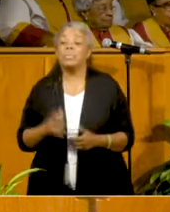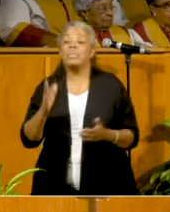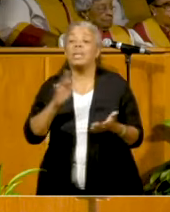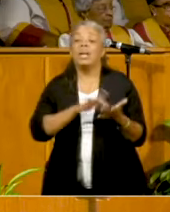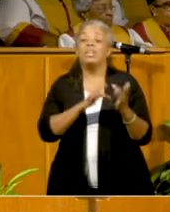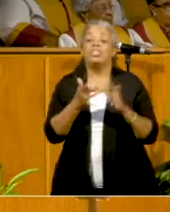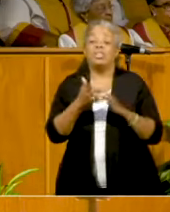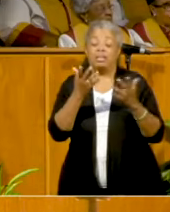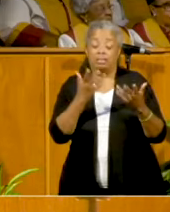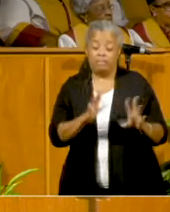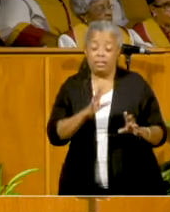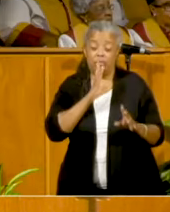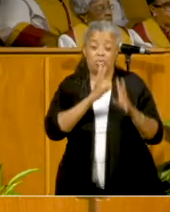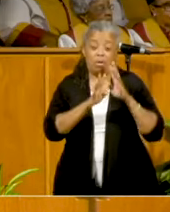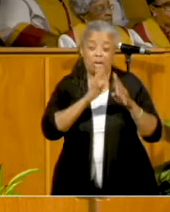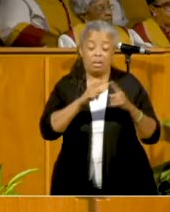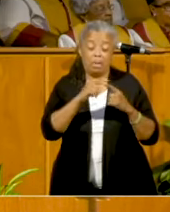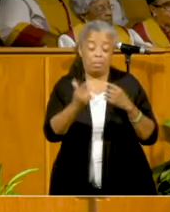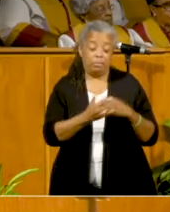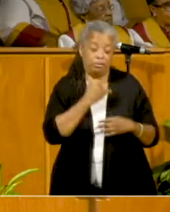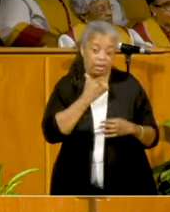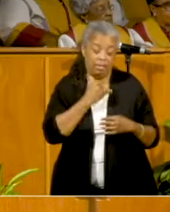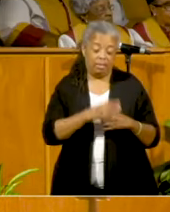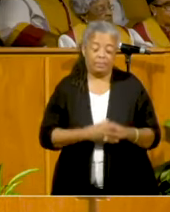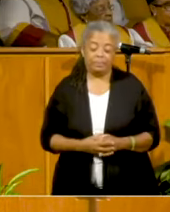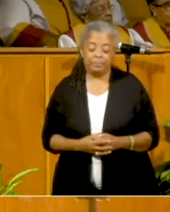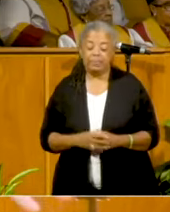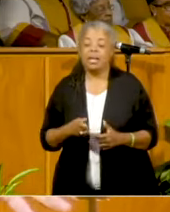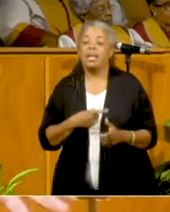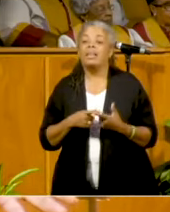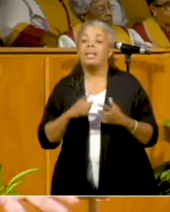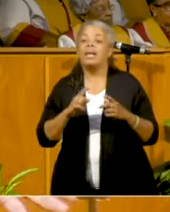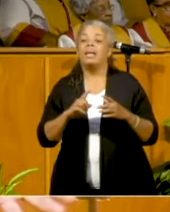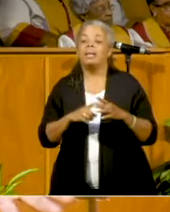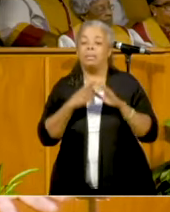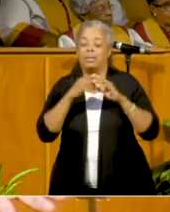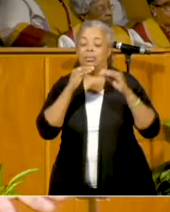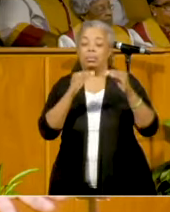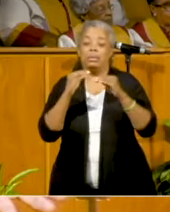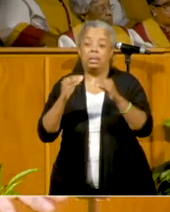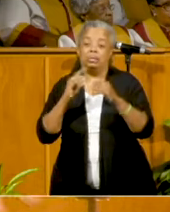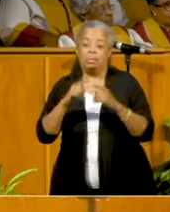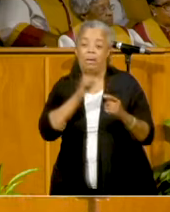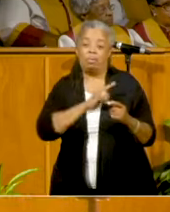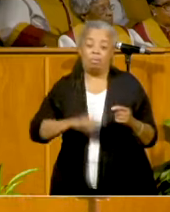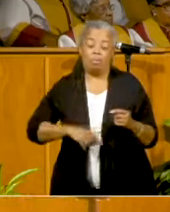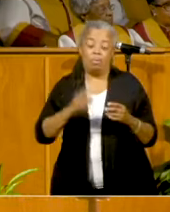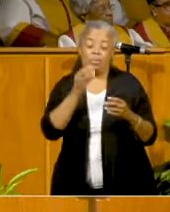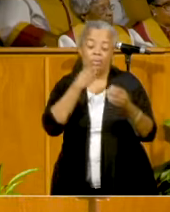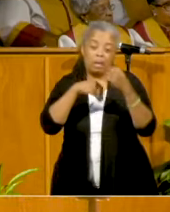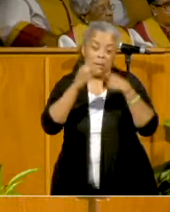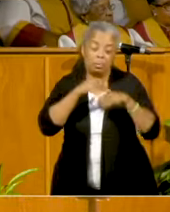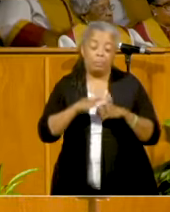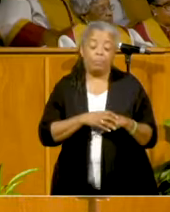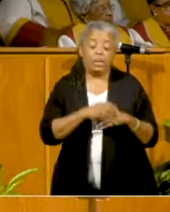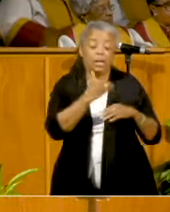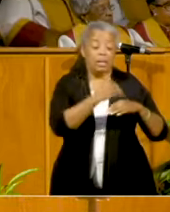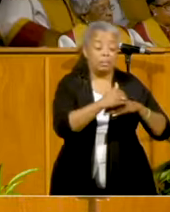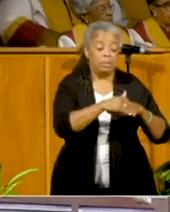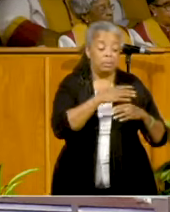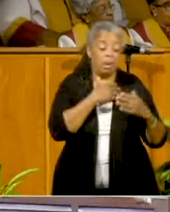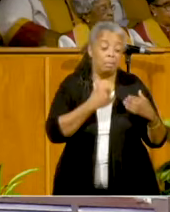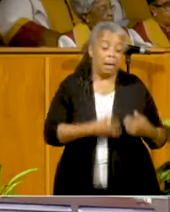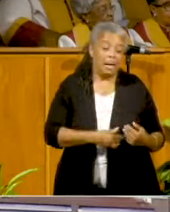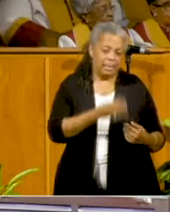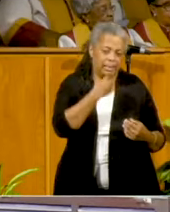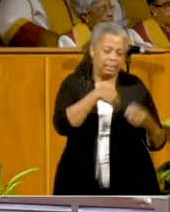Jesus finishes the conversation about betrayal, and then he begins to teach on the Lord's Supper. This bread is my body, eat